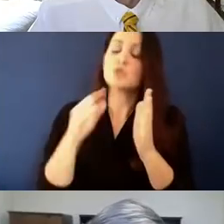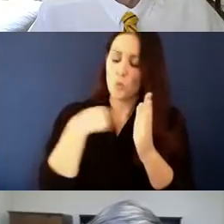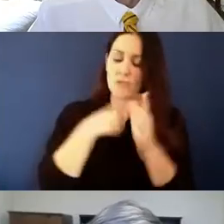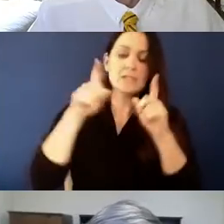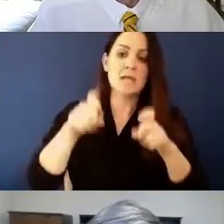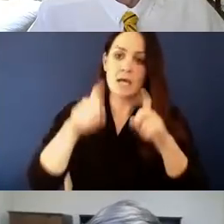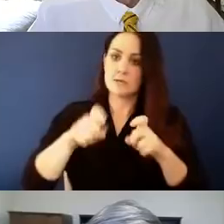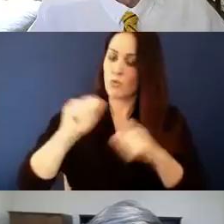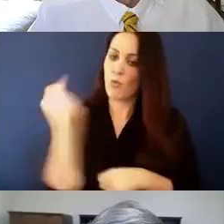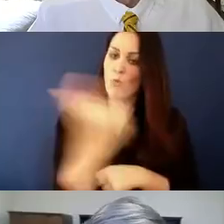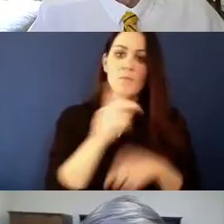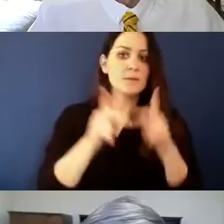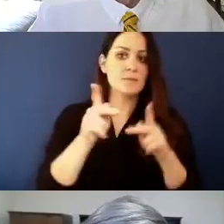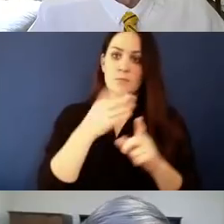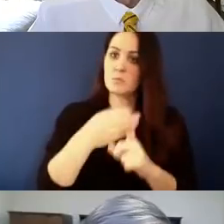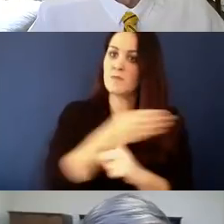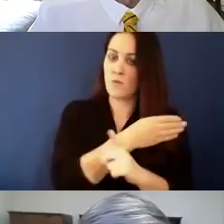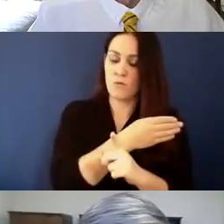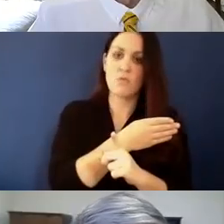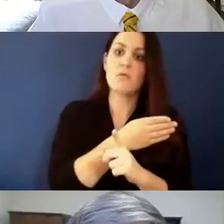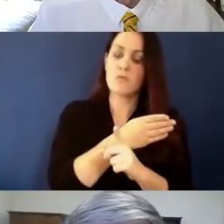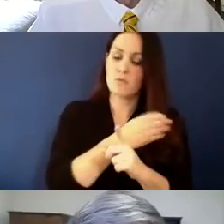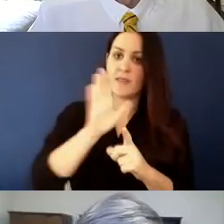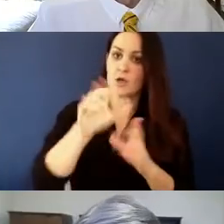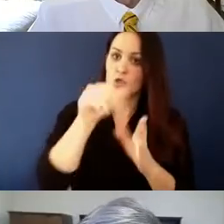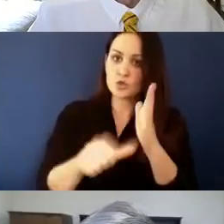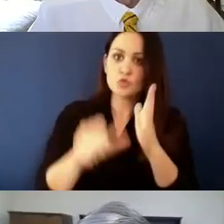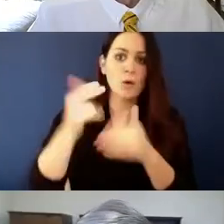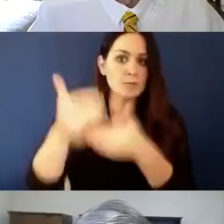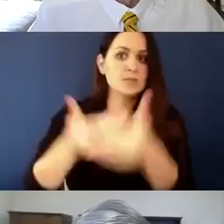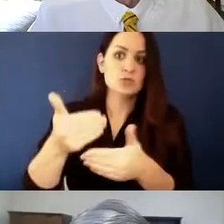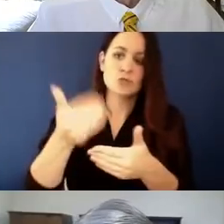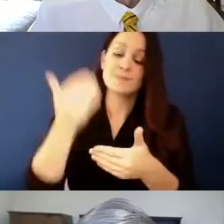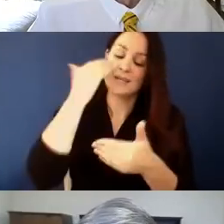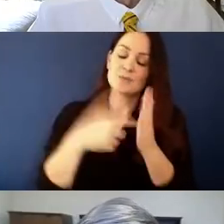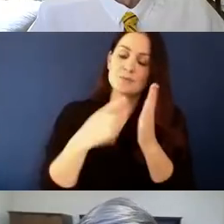is sometimes challenging to get all that done. And our